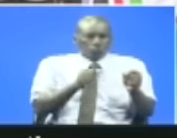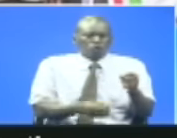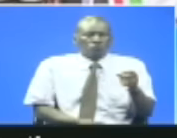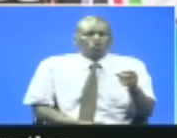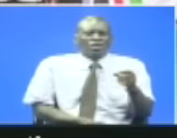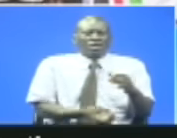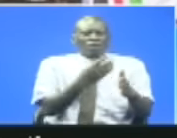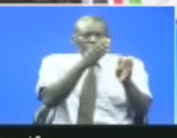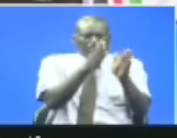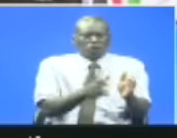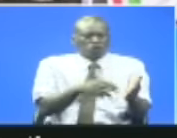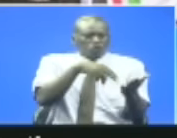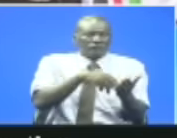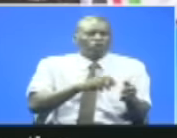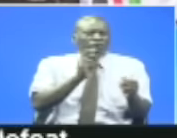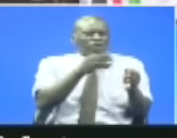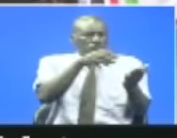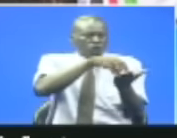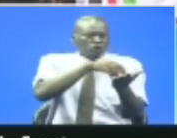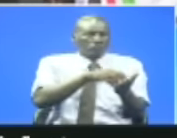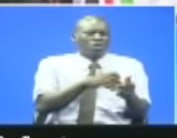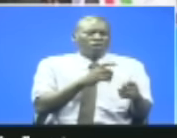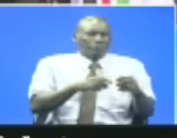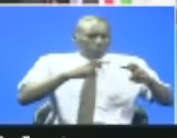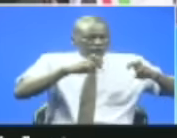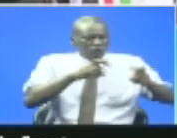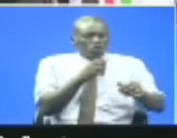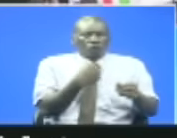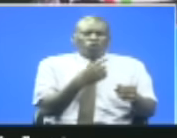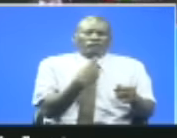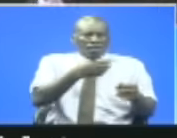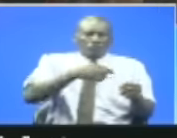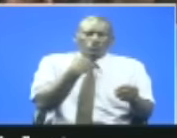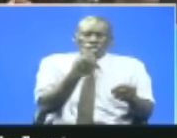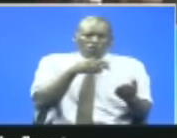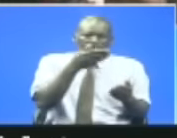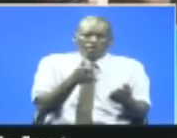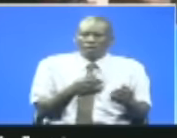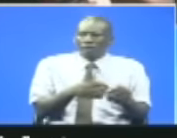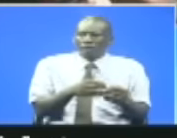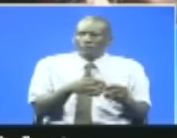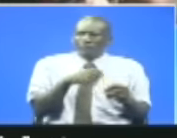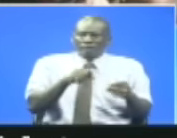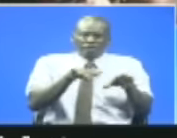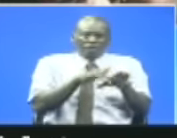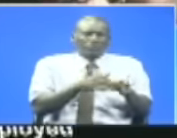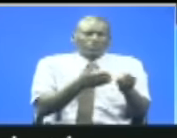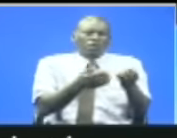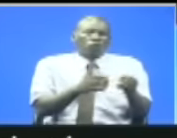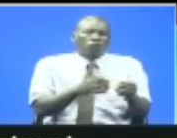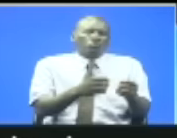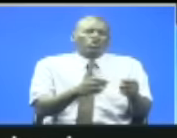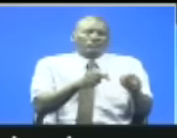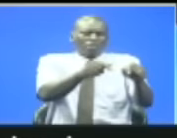candidate. Because the instigation that you have to tell us who is going to stand now, who is really calling for it? Is it members of NASA?